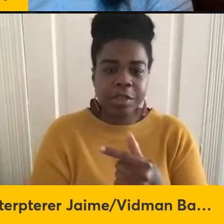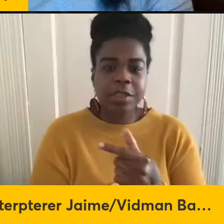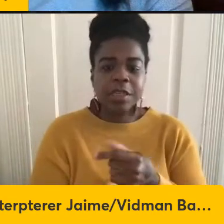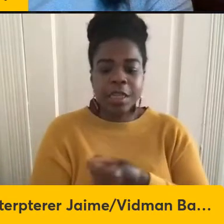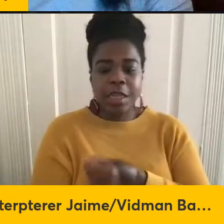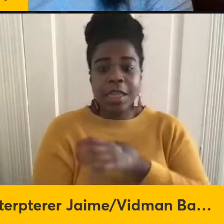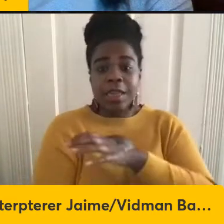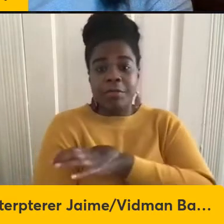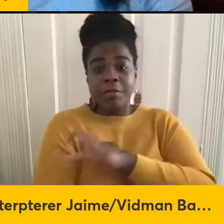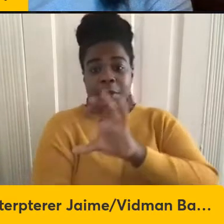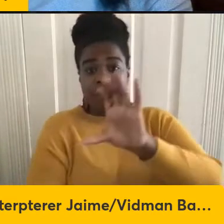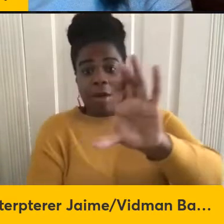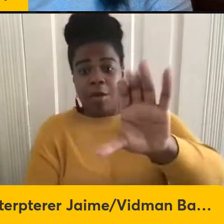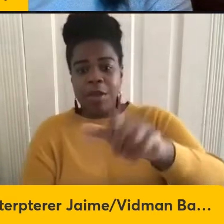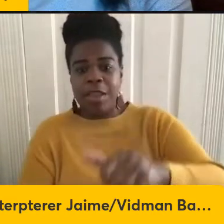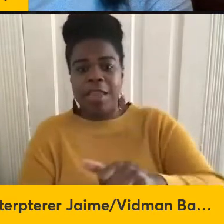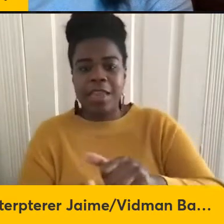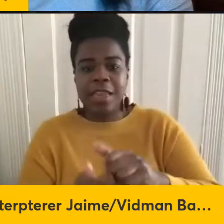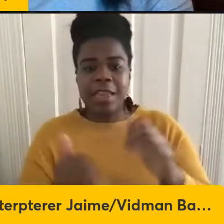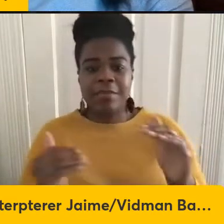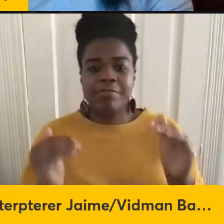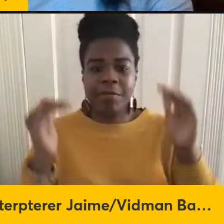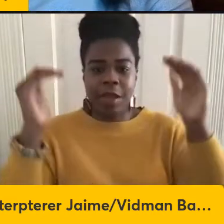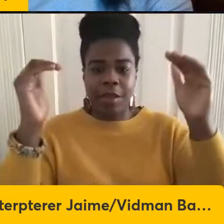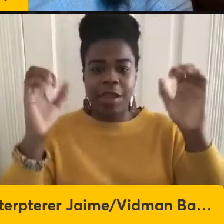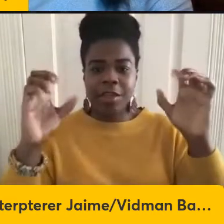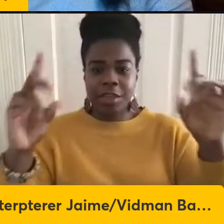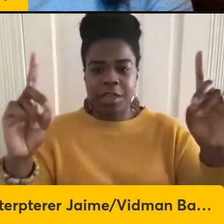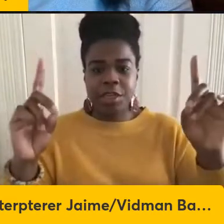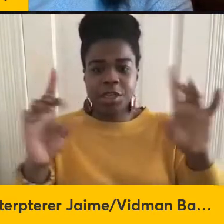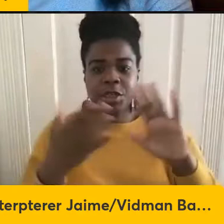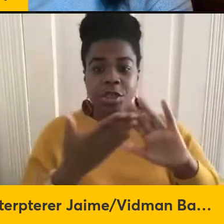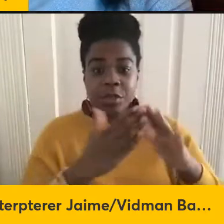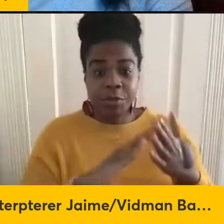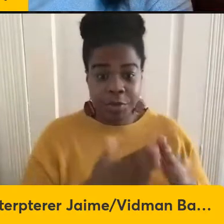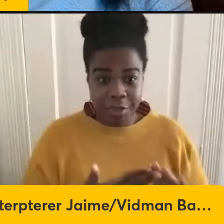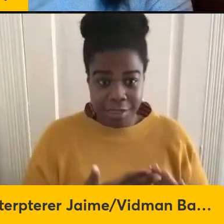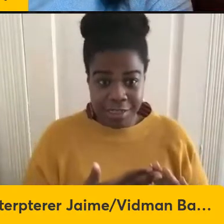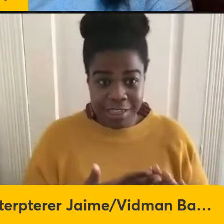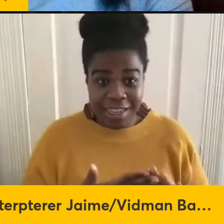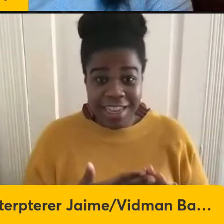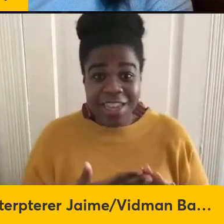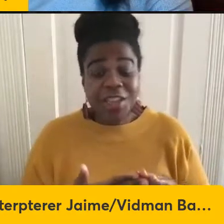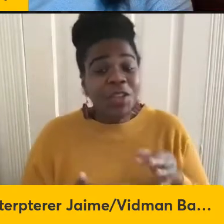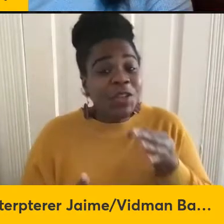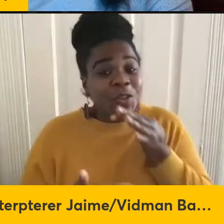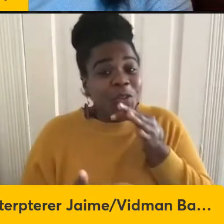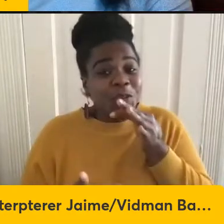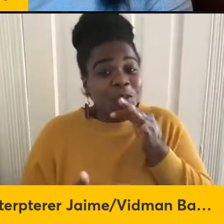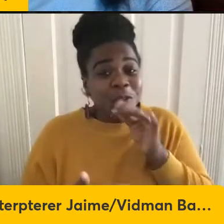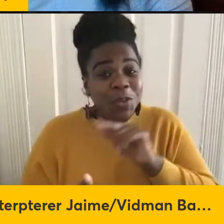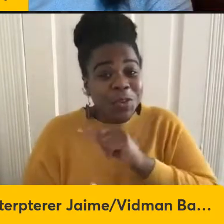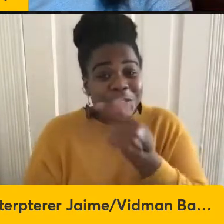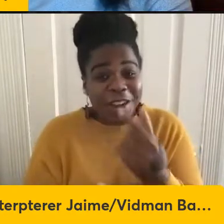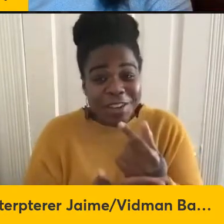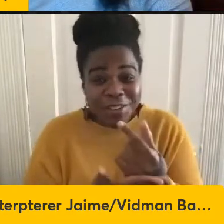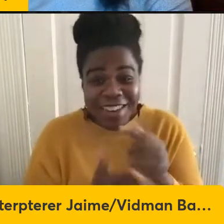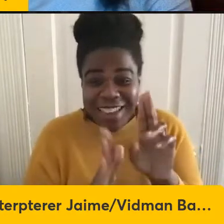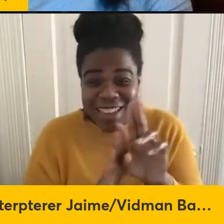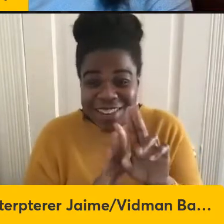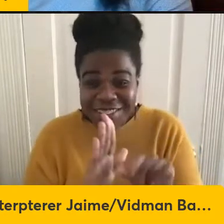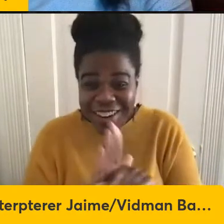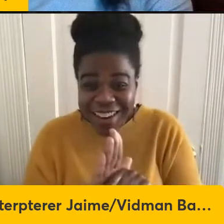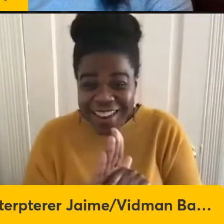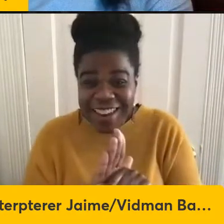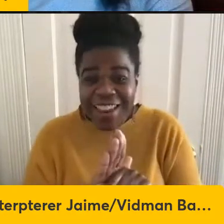and beyond. She is on the cusp of graduating with her bachelor's in human